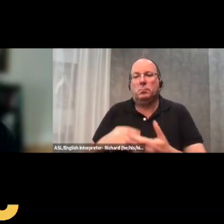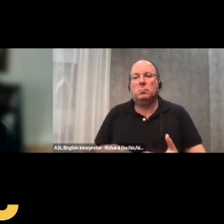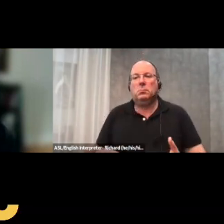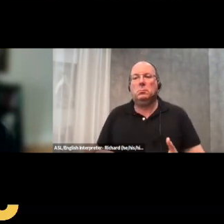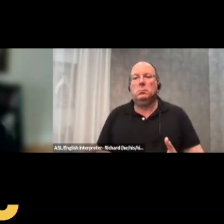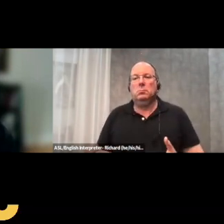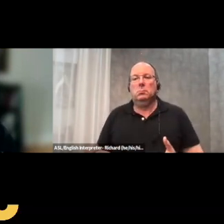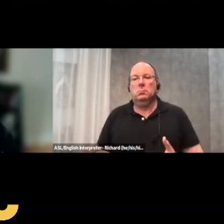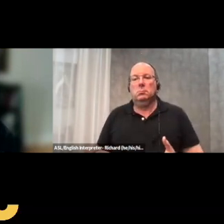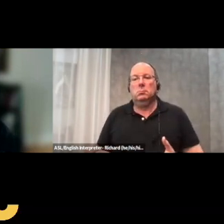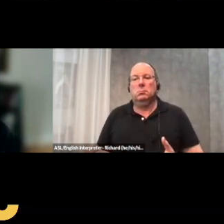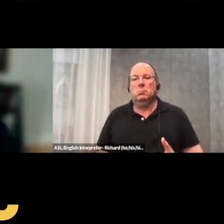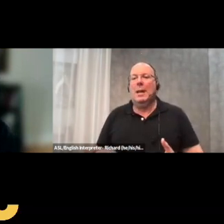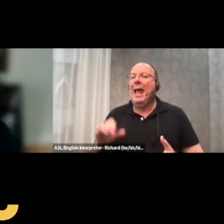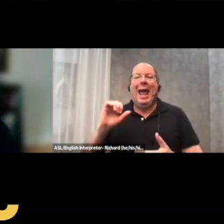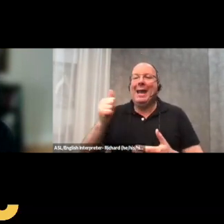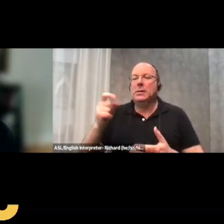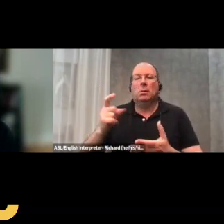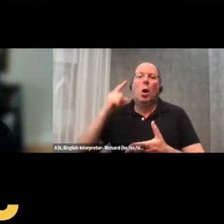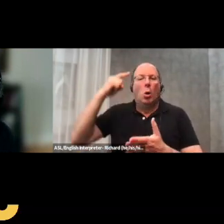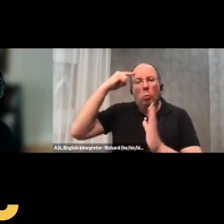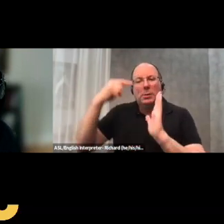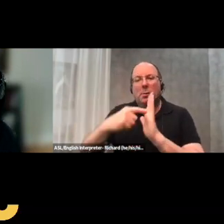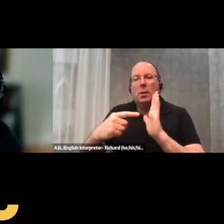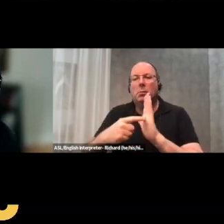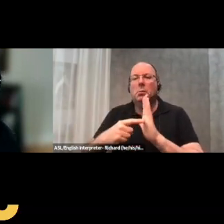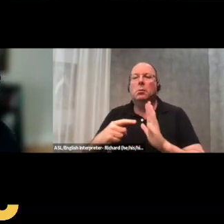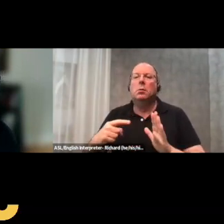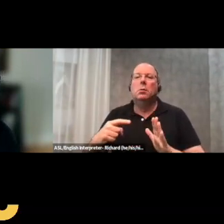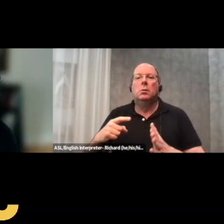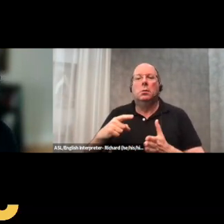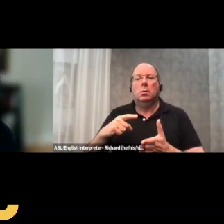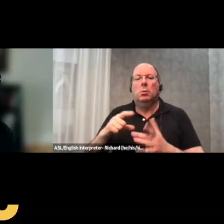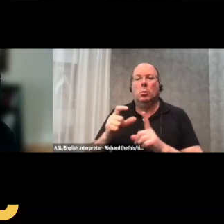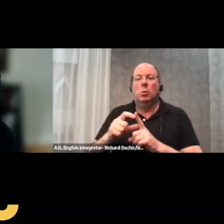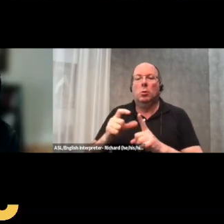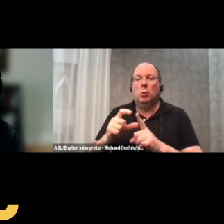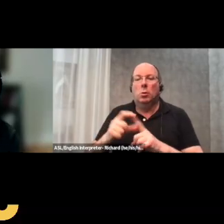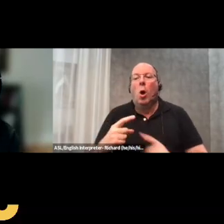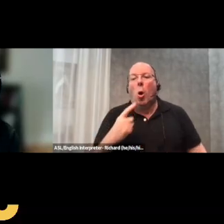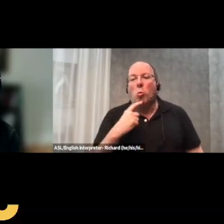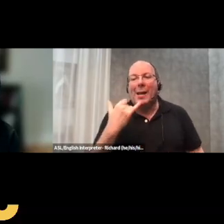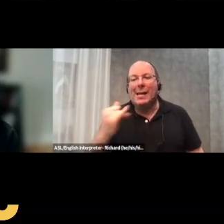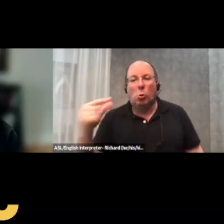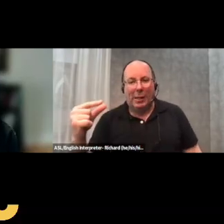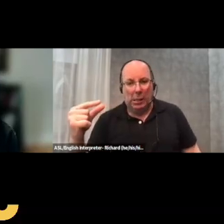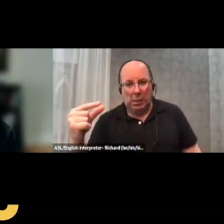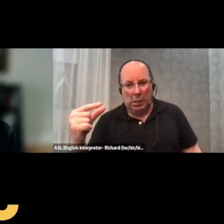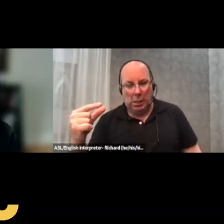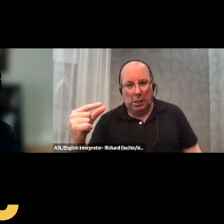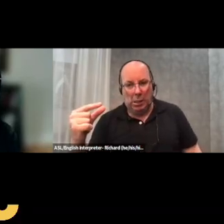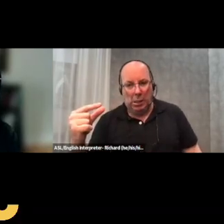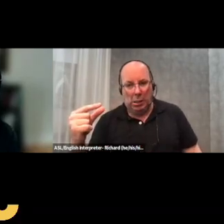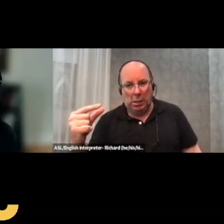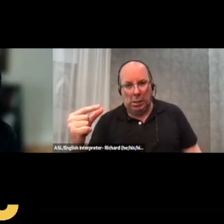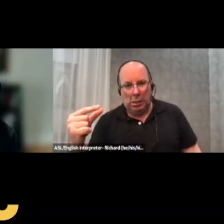All sexual activity. So safe words, commonly people use the red, yellow, green system.